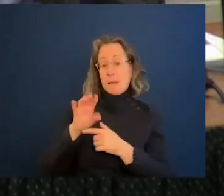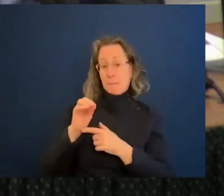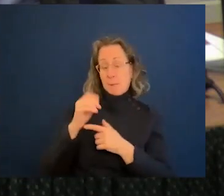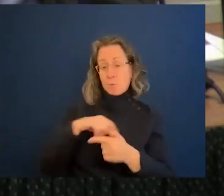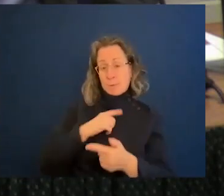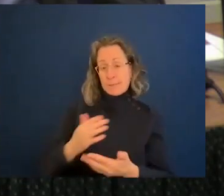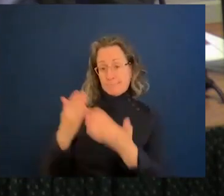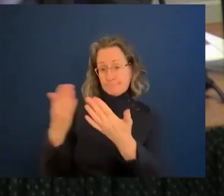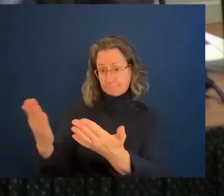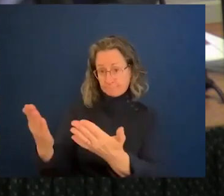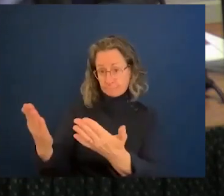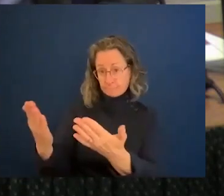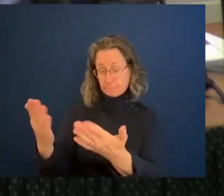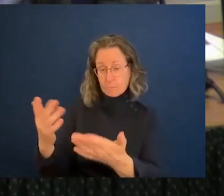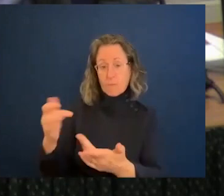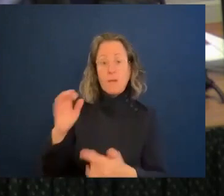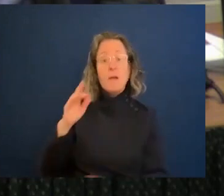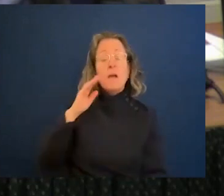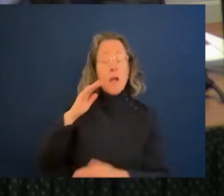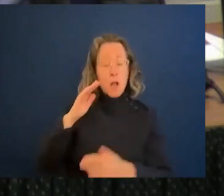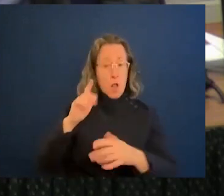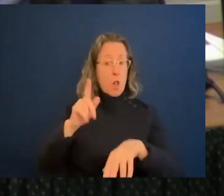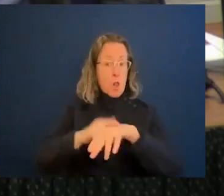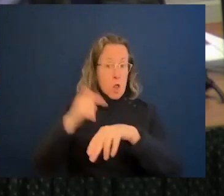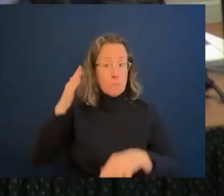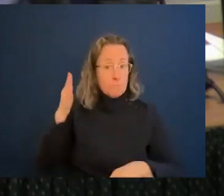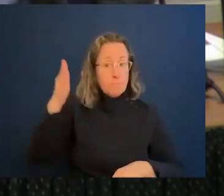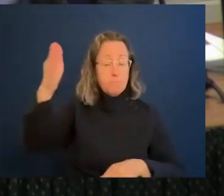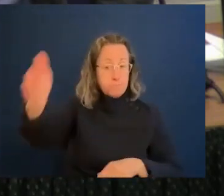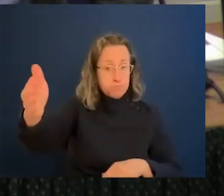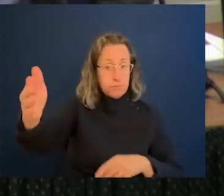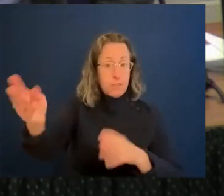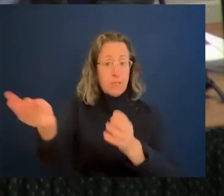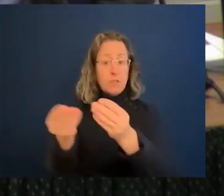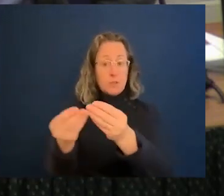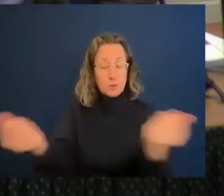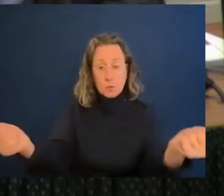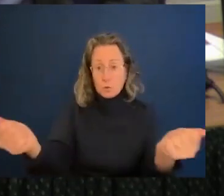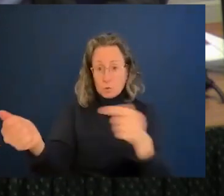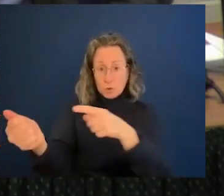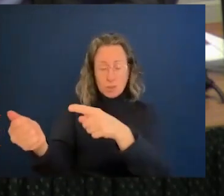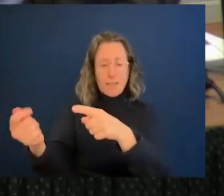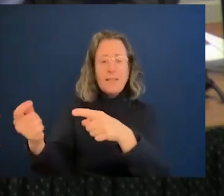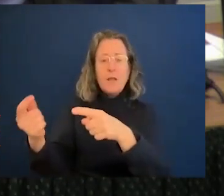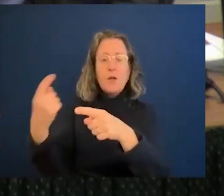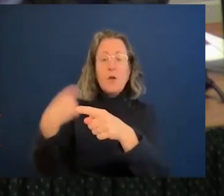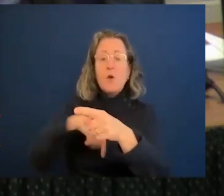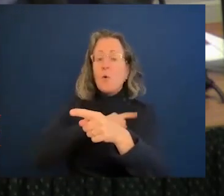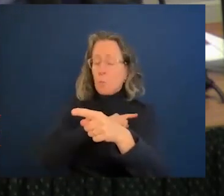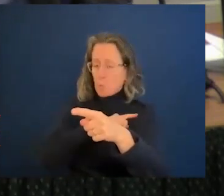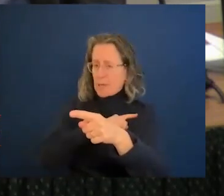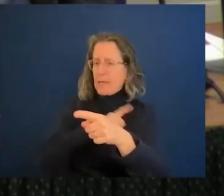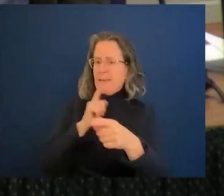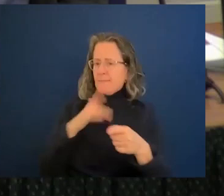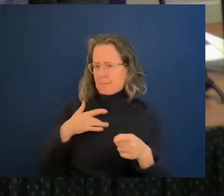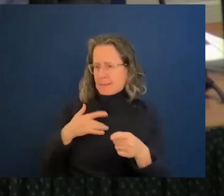on a long-term on a long range solution prior to the fiscal year 25 budget